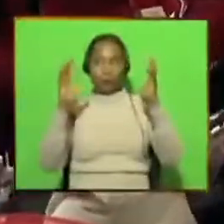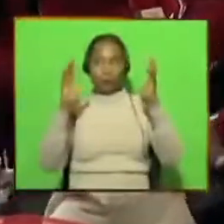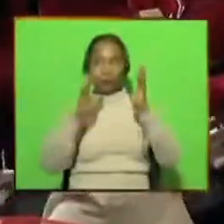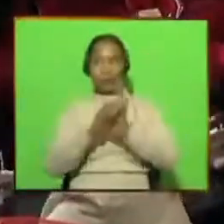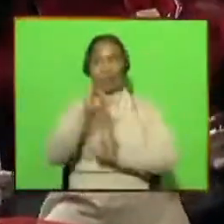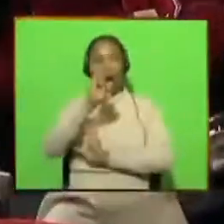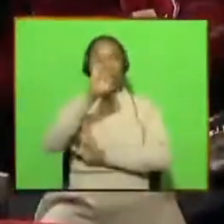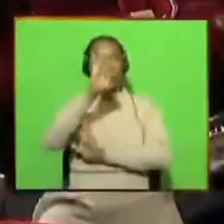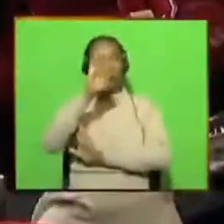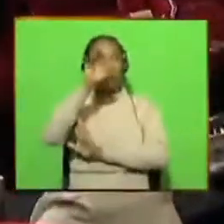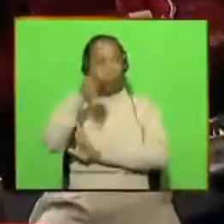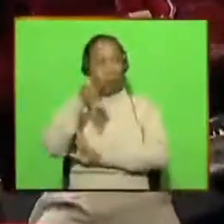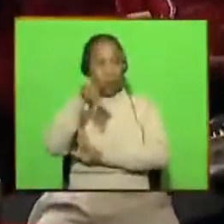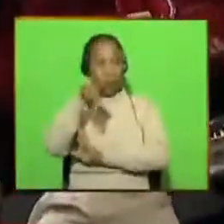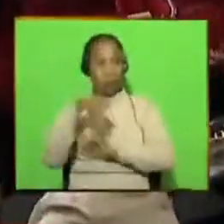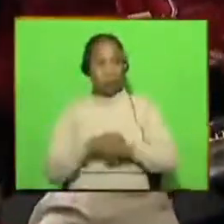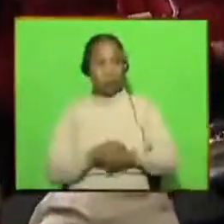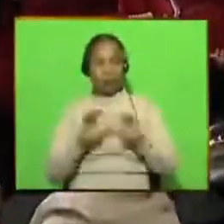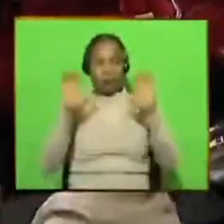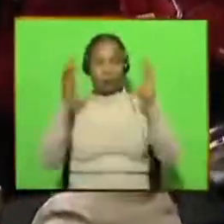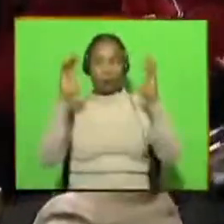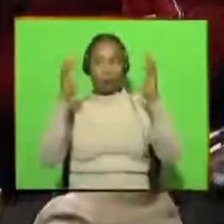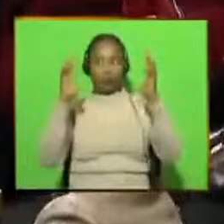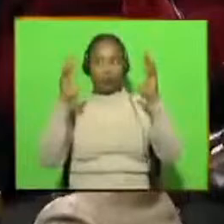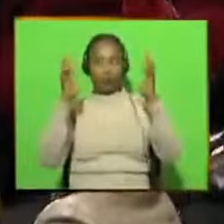Inkatha Freedom Party.